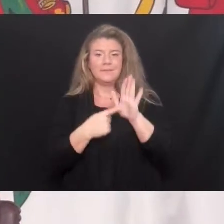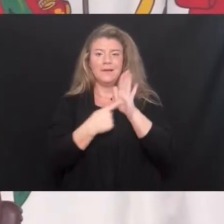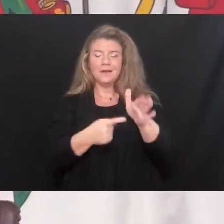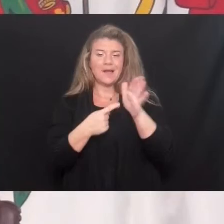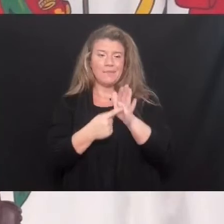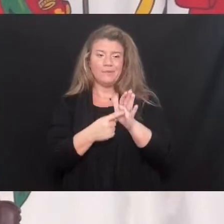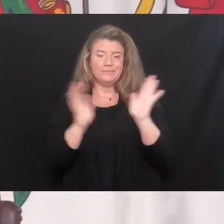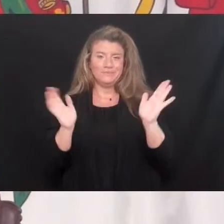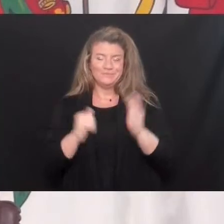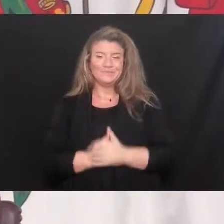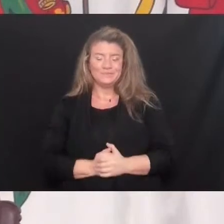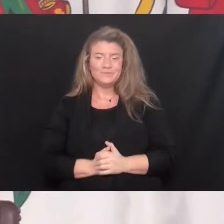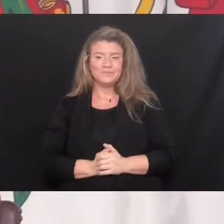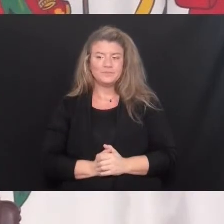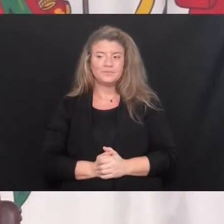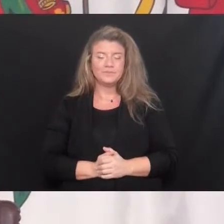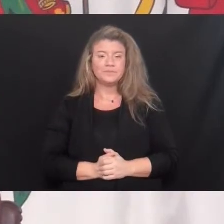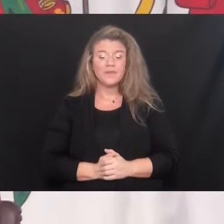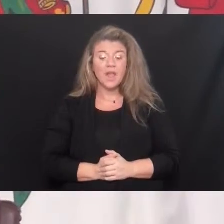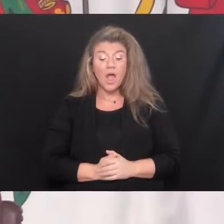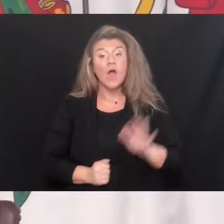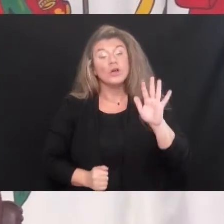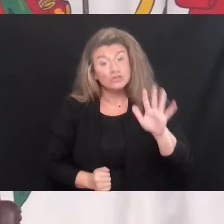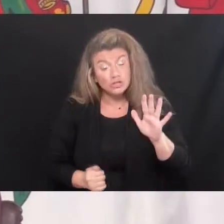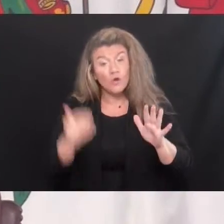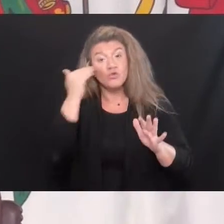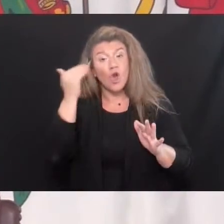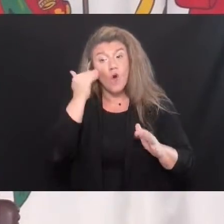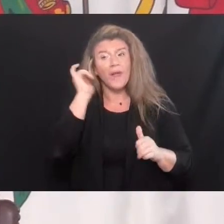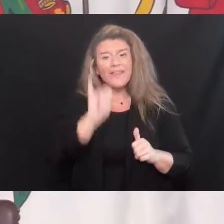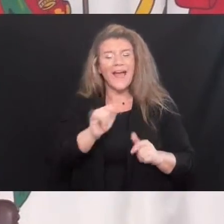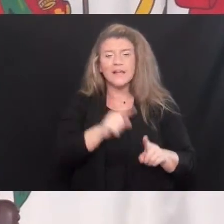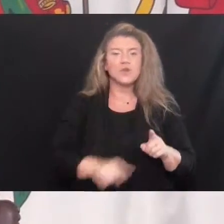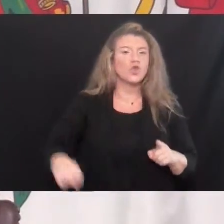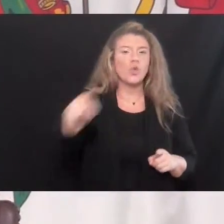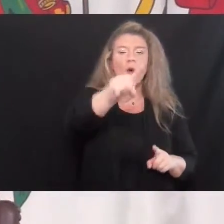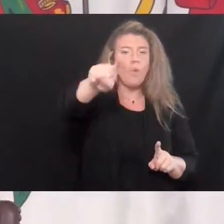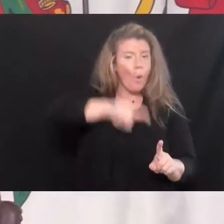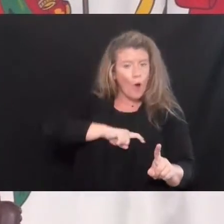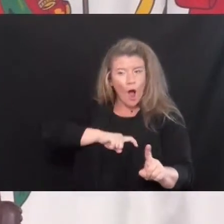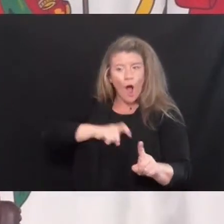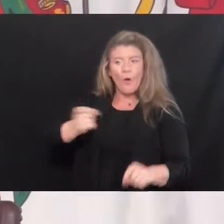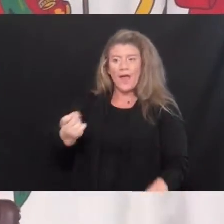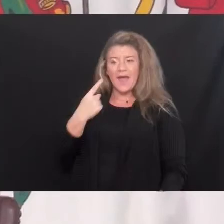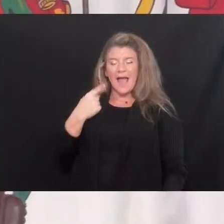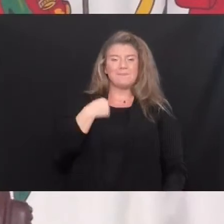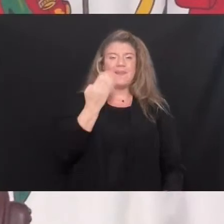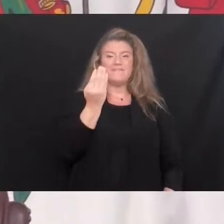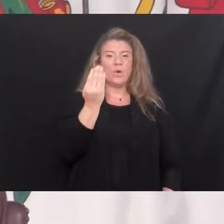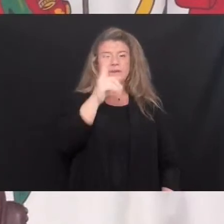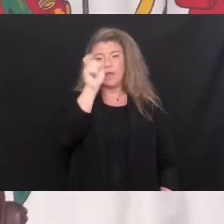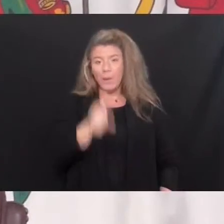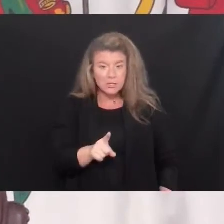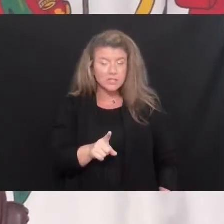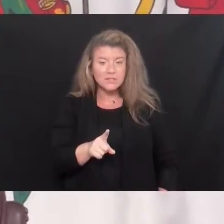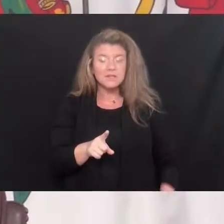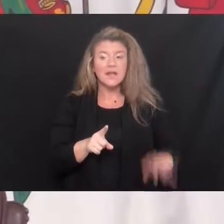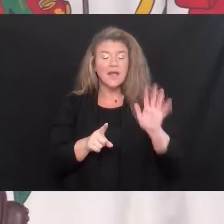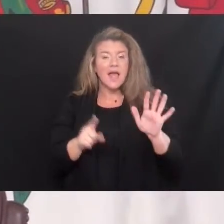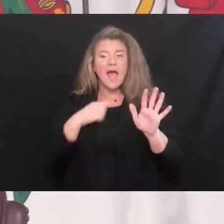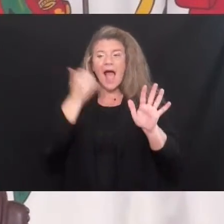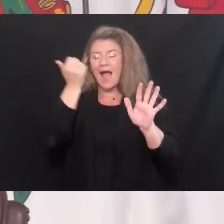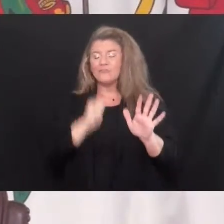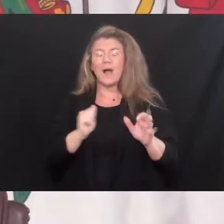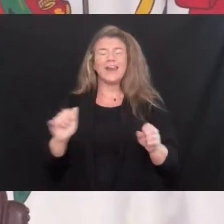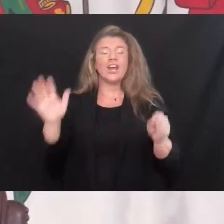no way. You know, so with all that, so you won't call me and ask me 14 questions and everything, I've tried to